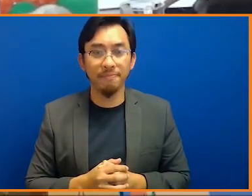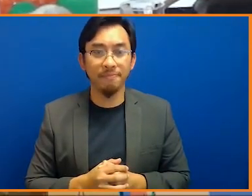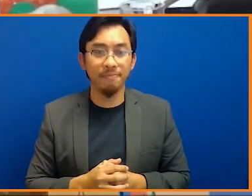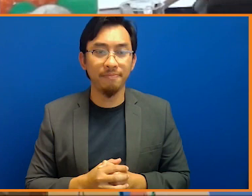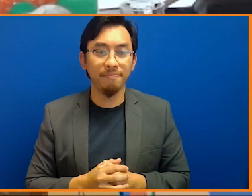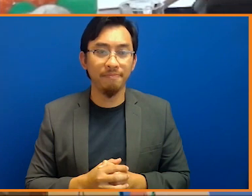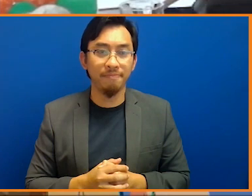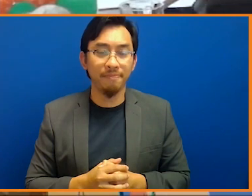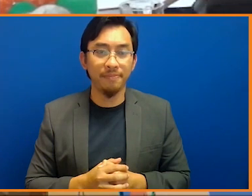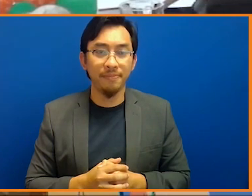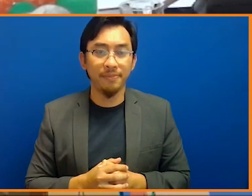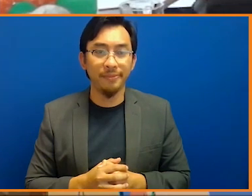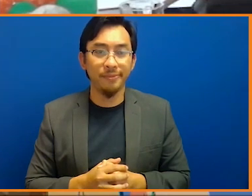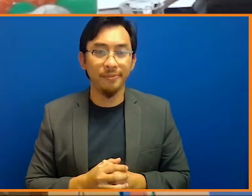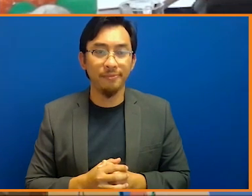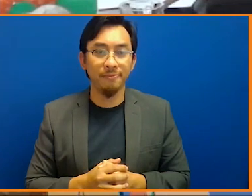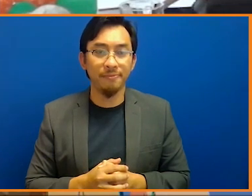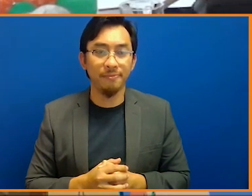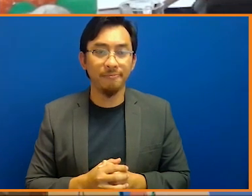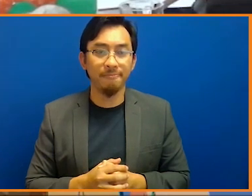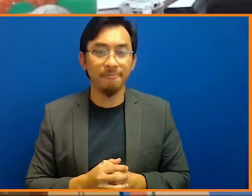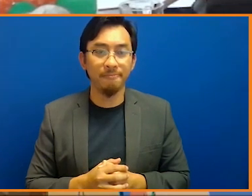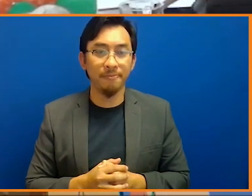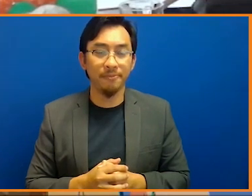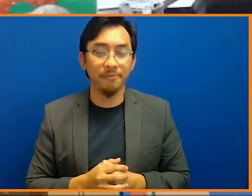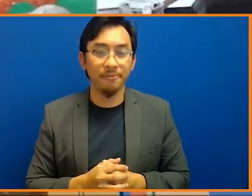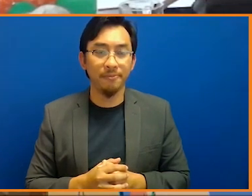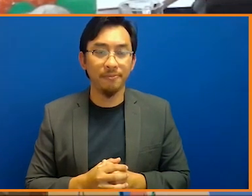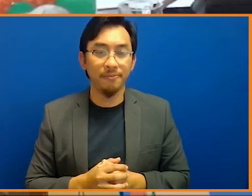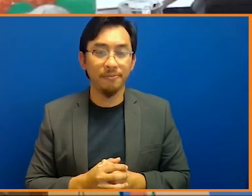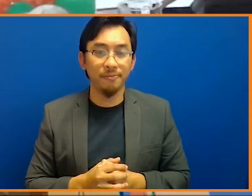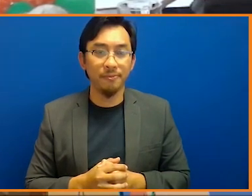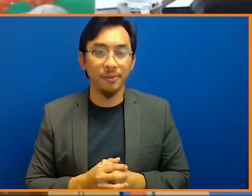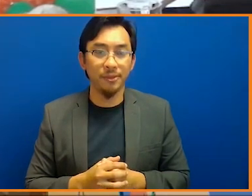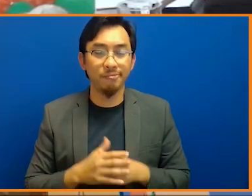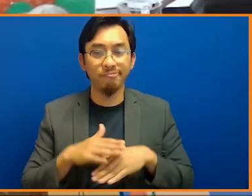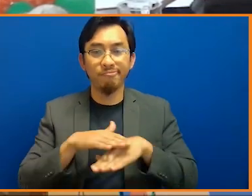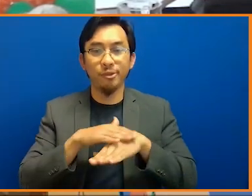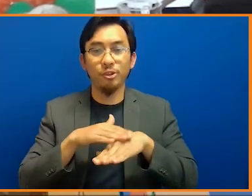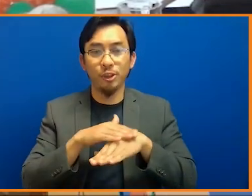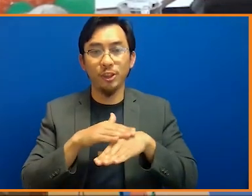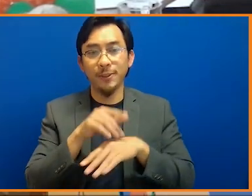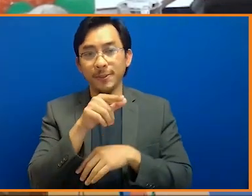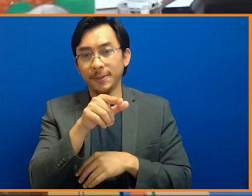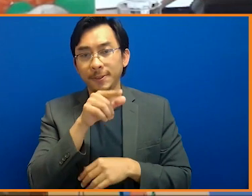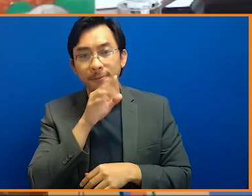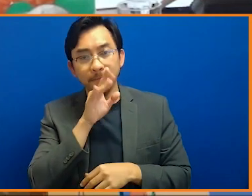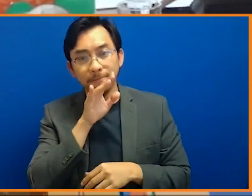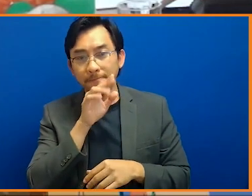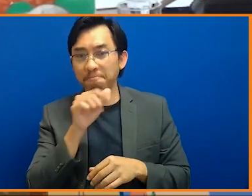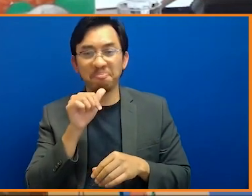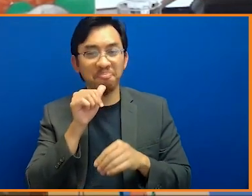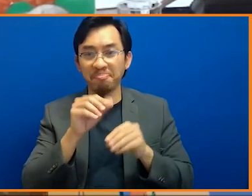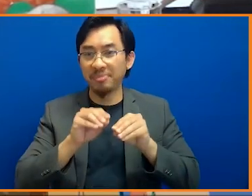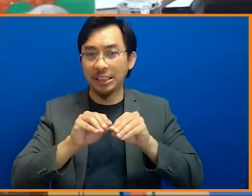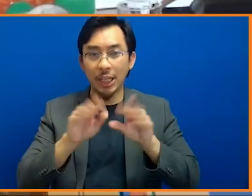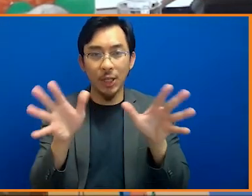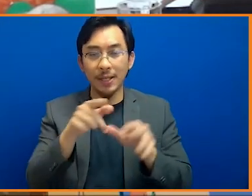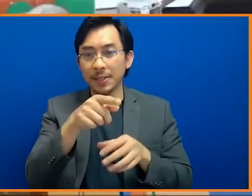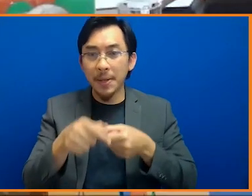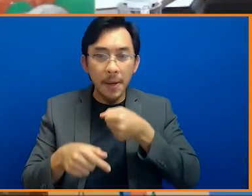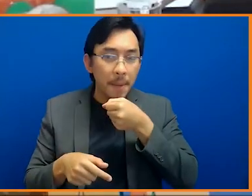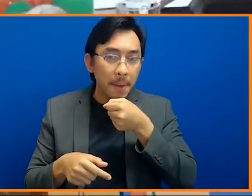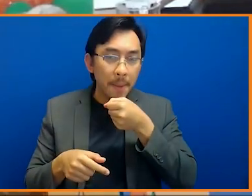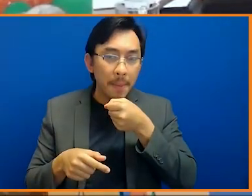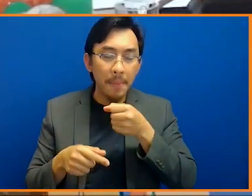Of people that even if I have that condition, I will choose the